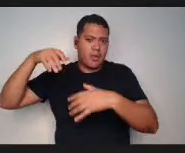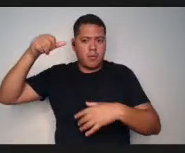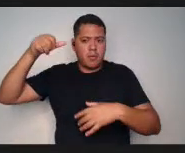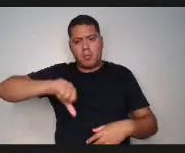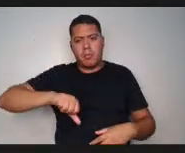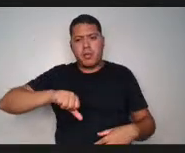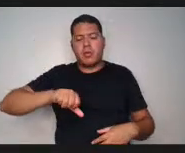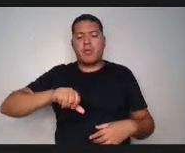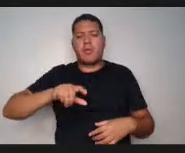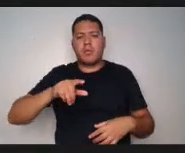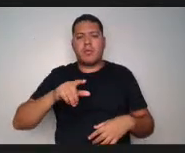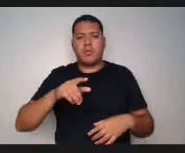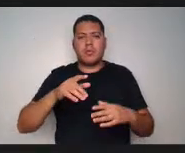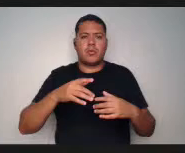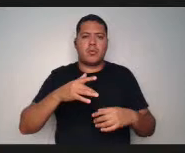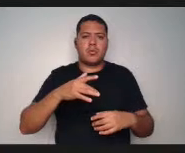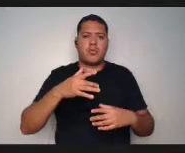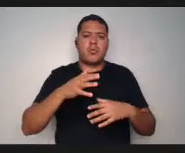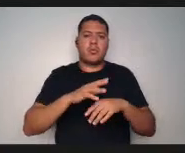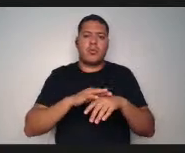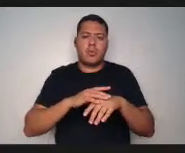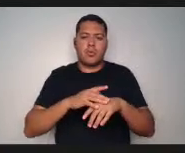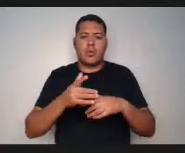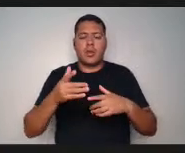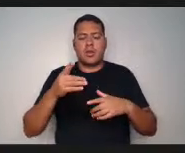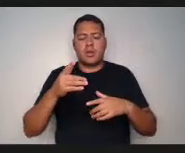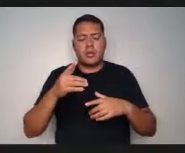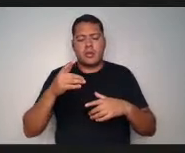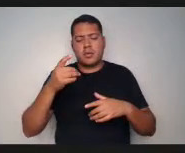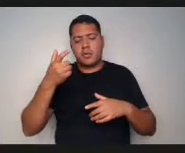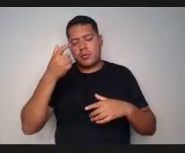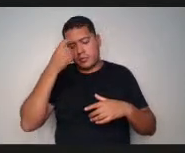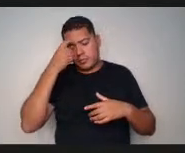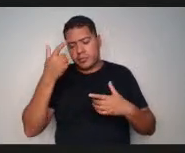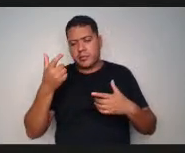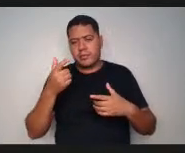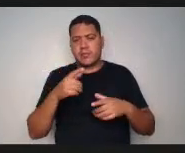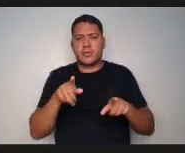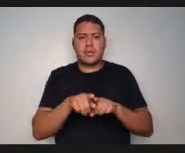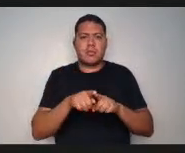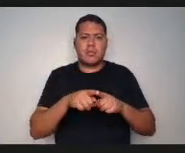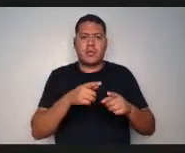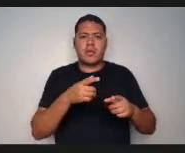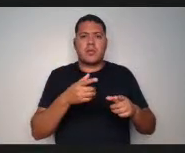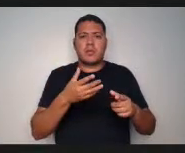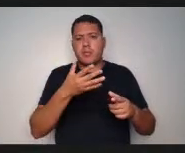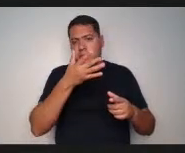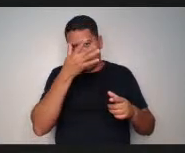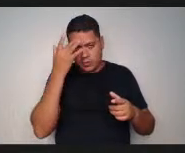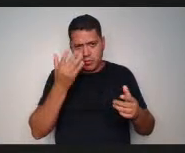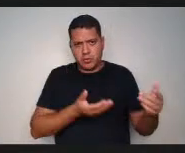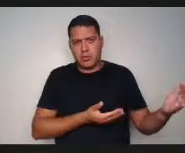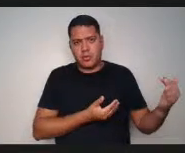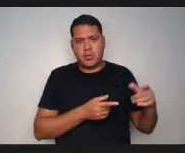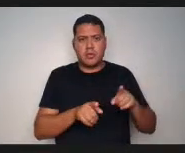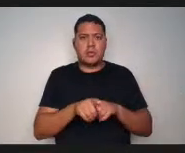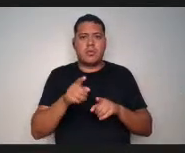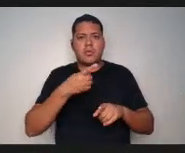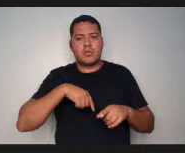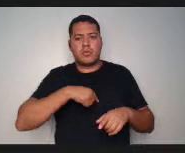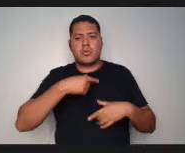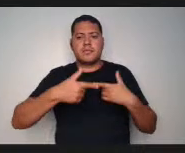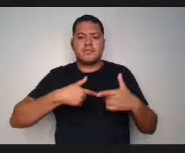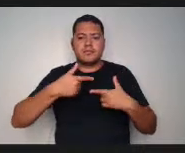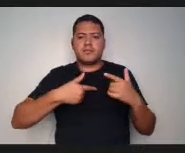were affected. And of course, our healthcare workers have been barraged with, especially those working in the COVID